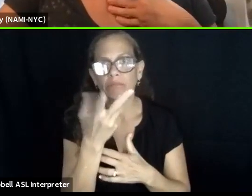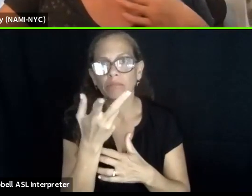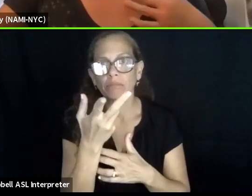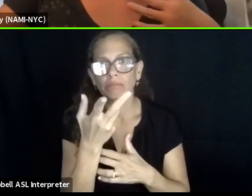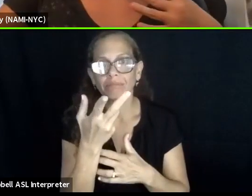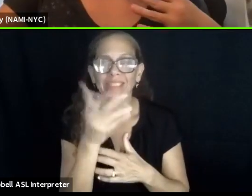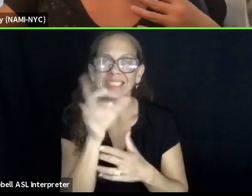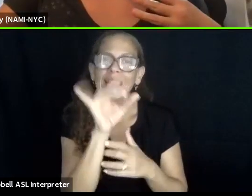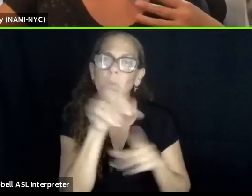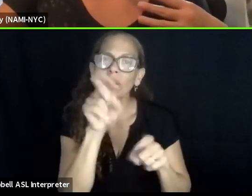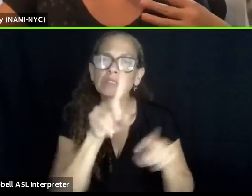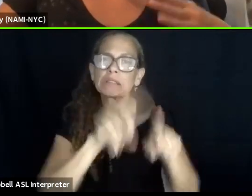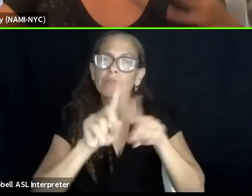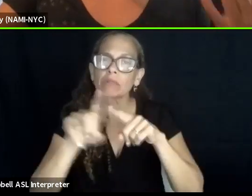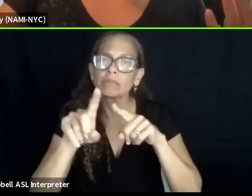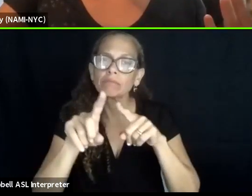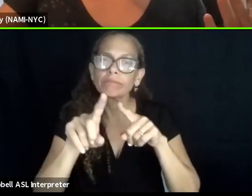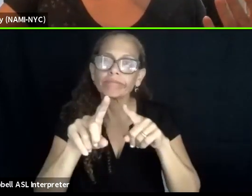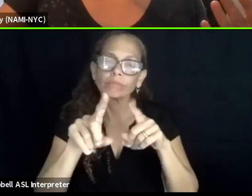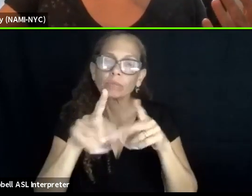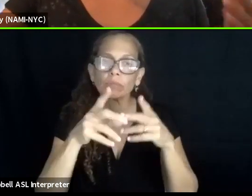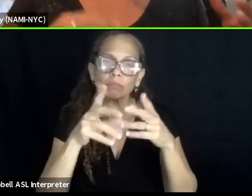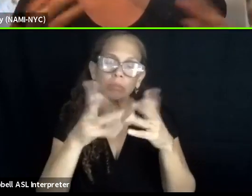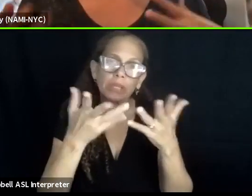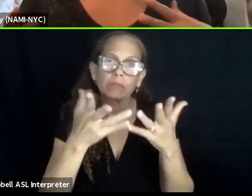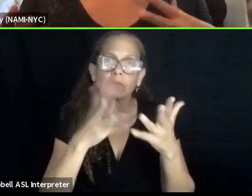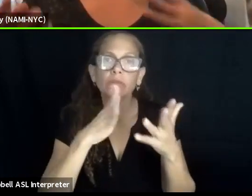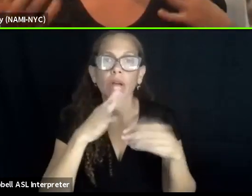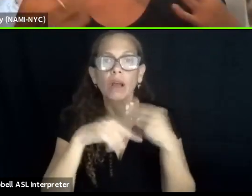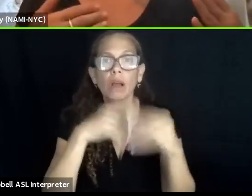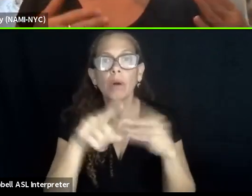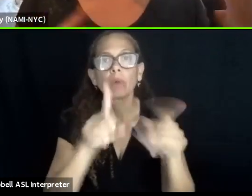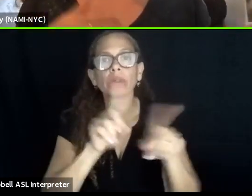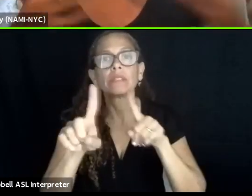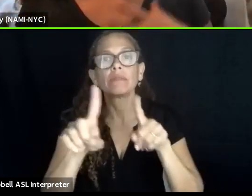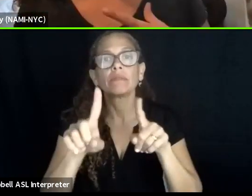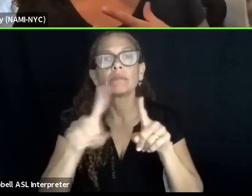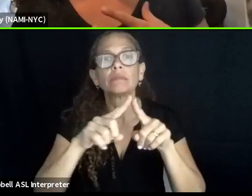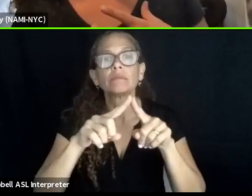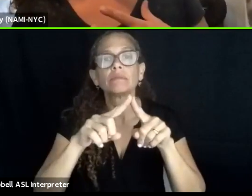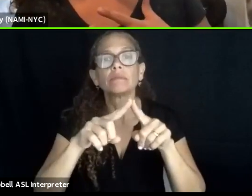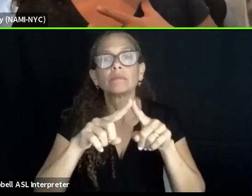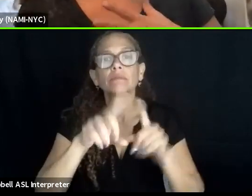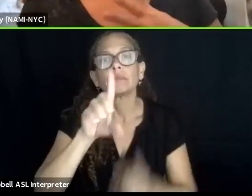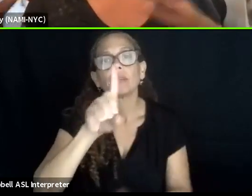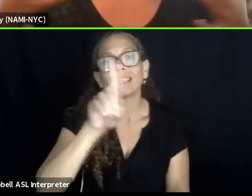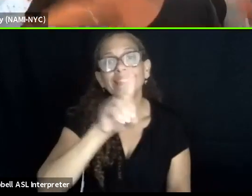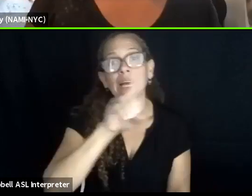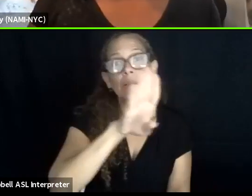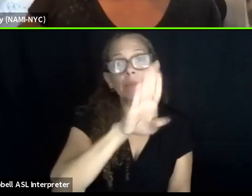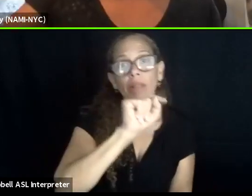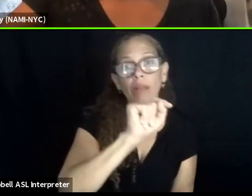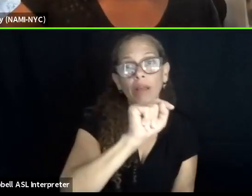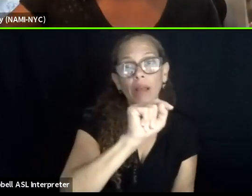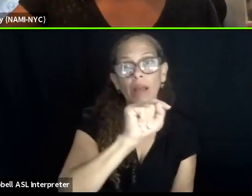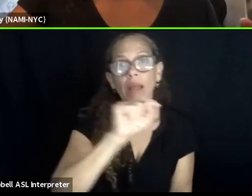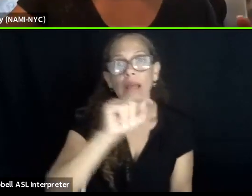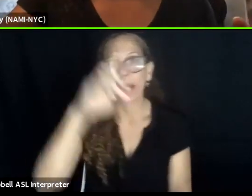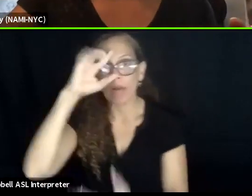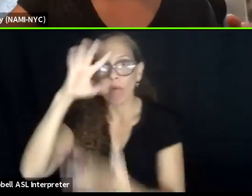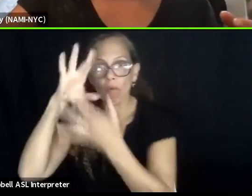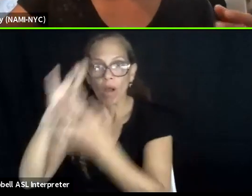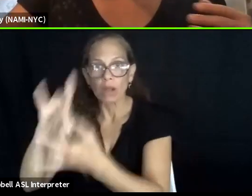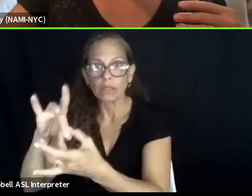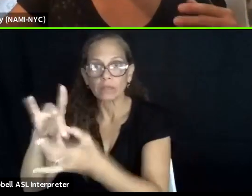this question, but can you talk a little bit about the difference between dialectical behavioral therapy and cognitive